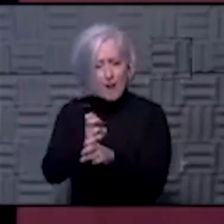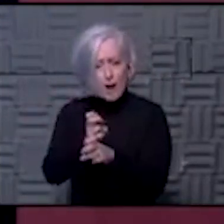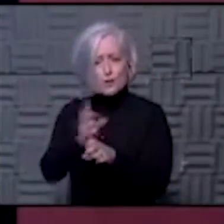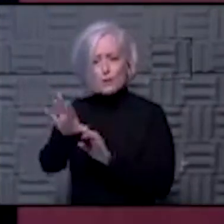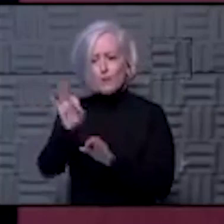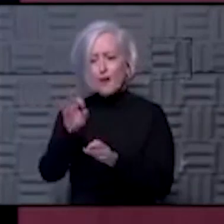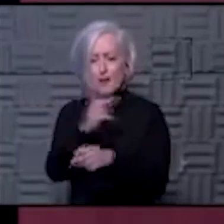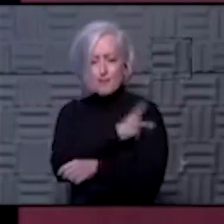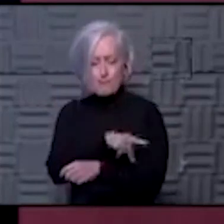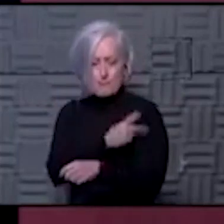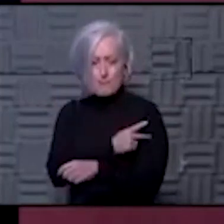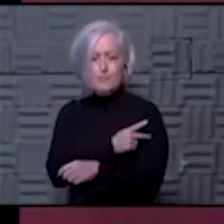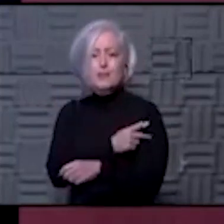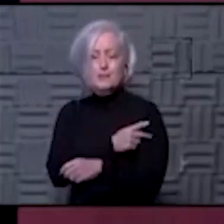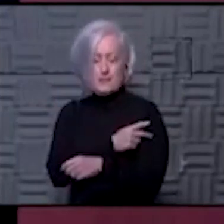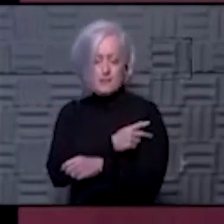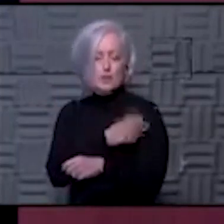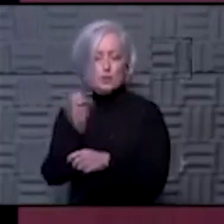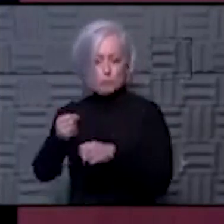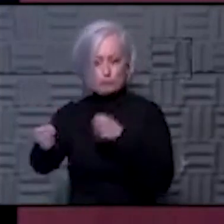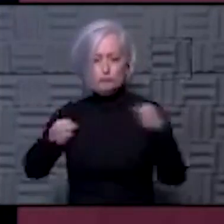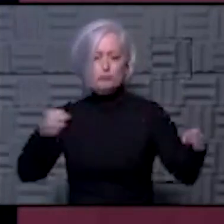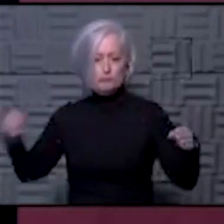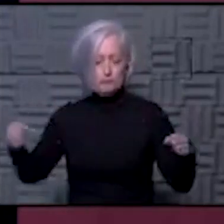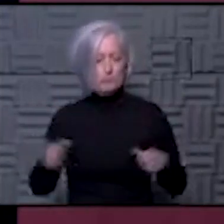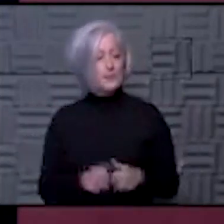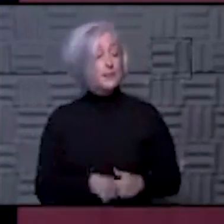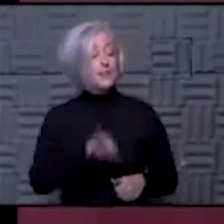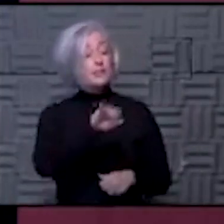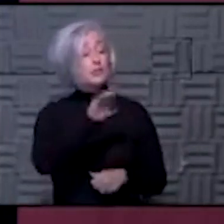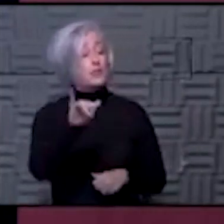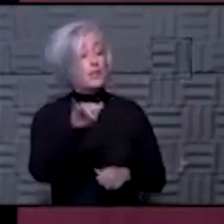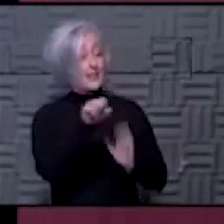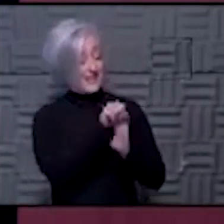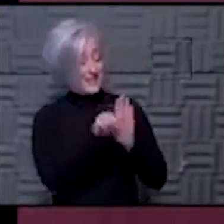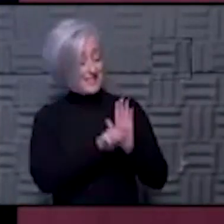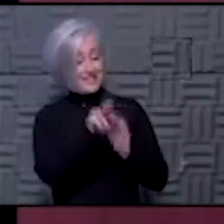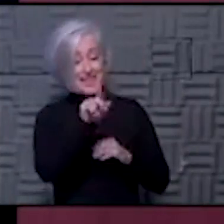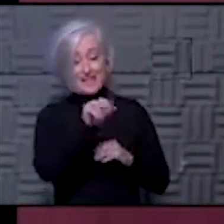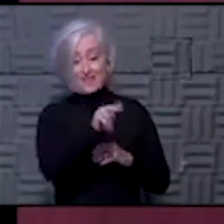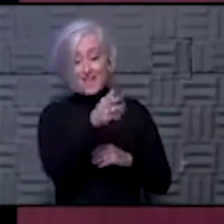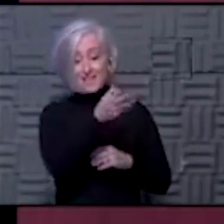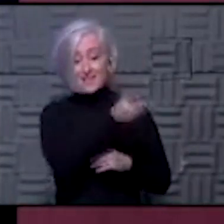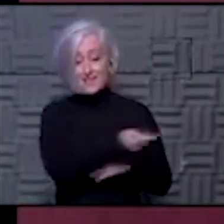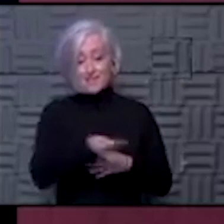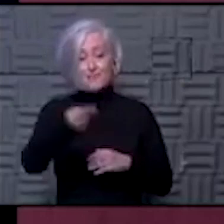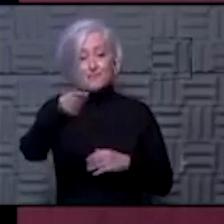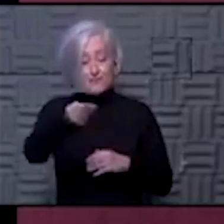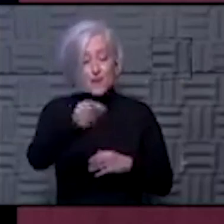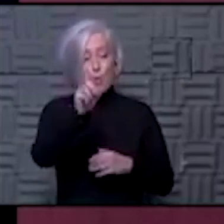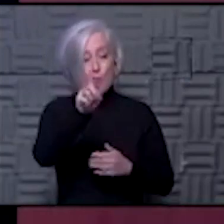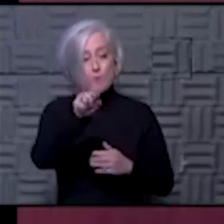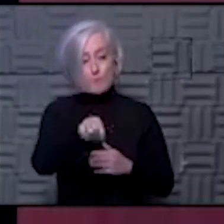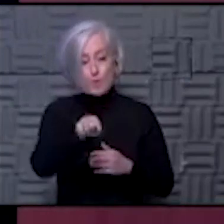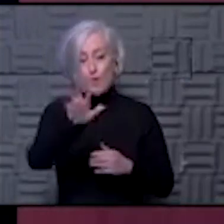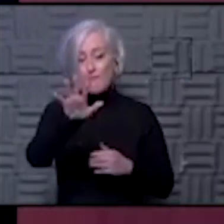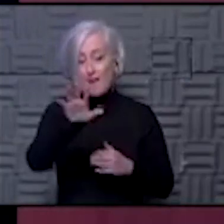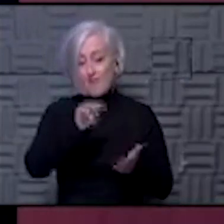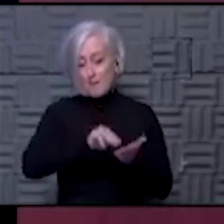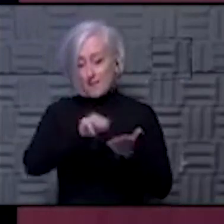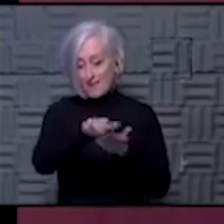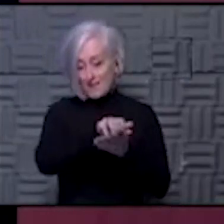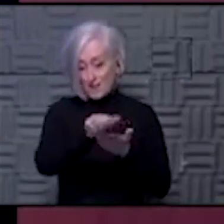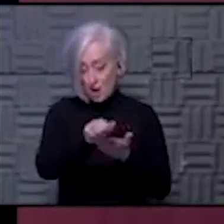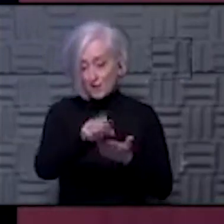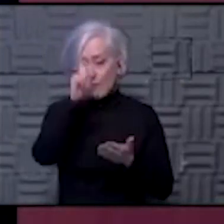Jill. KCTV5 wants to know the state has set aside, state of Kansas, $1.5 million of its federal coronavirus relief